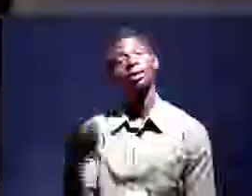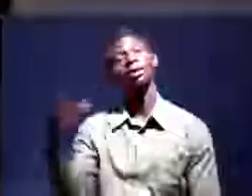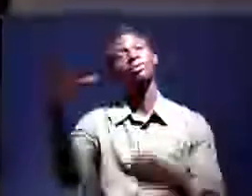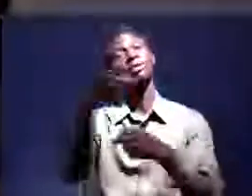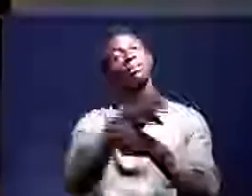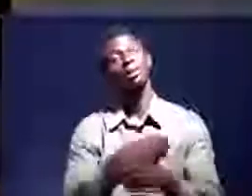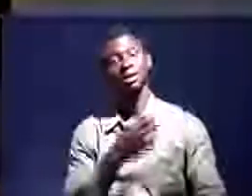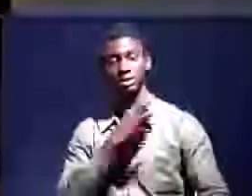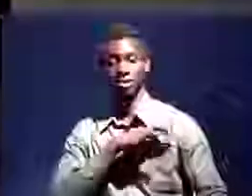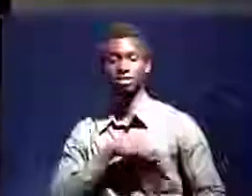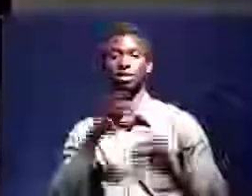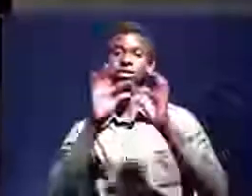so they can pay their tuition.